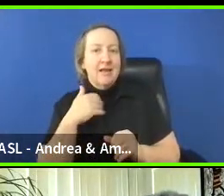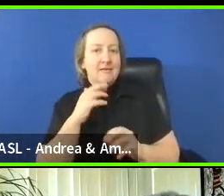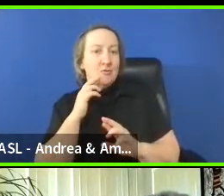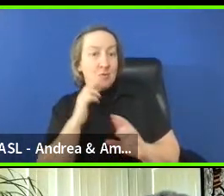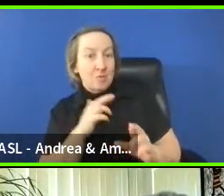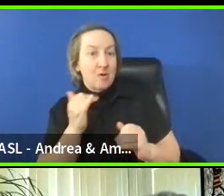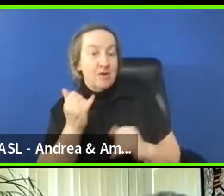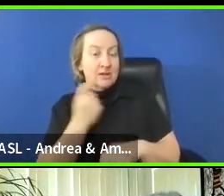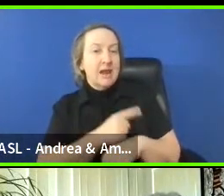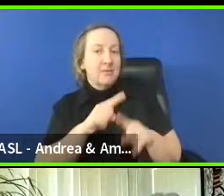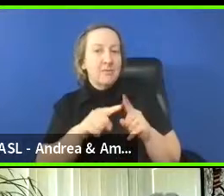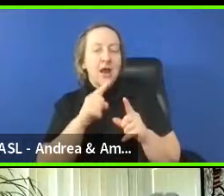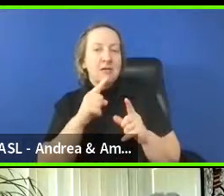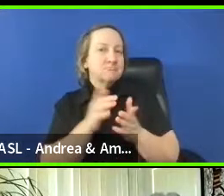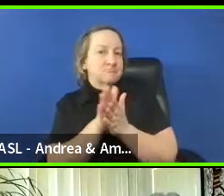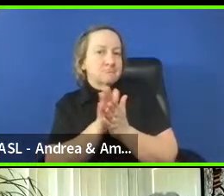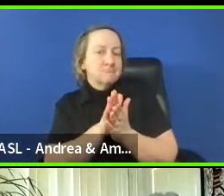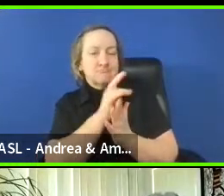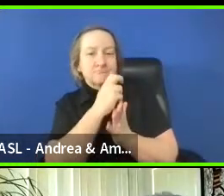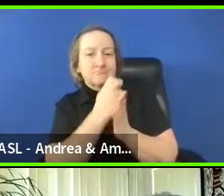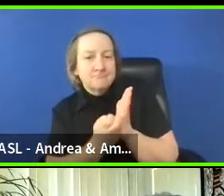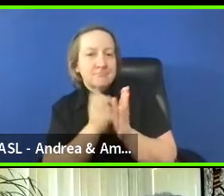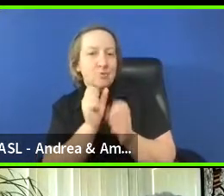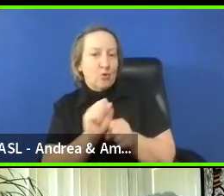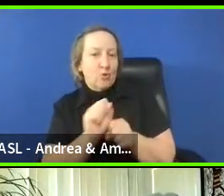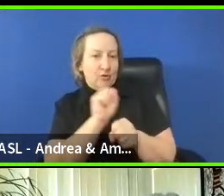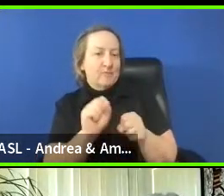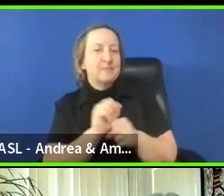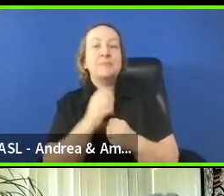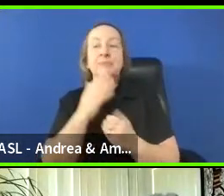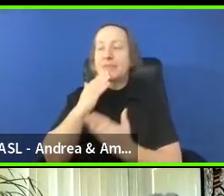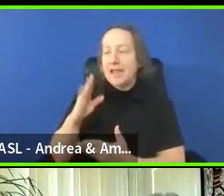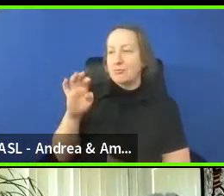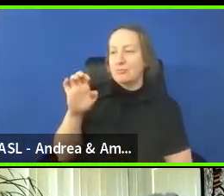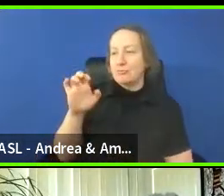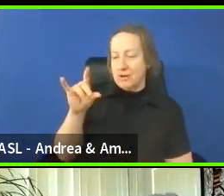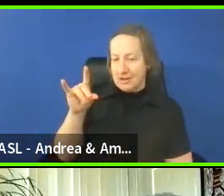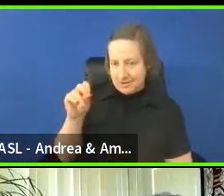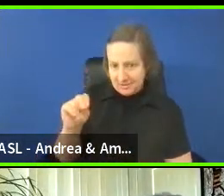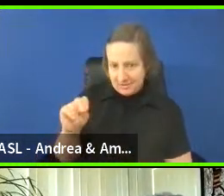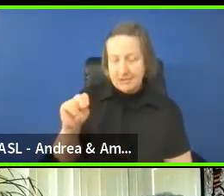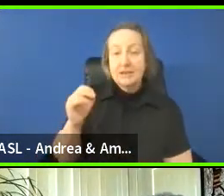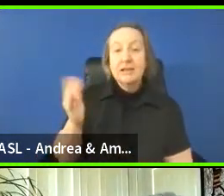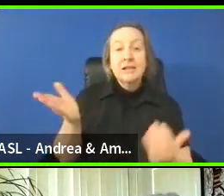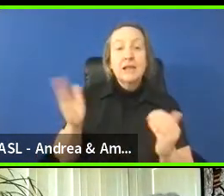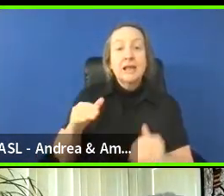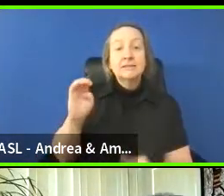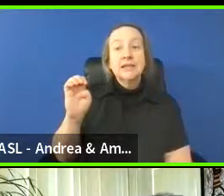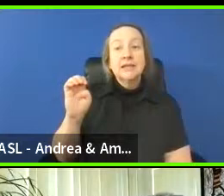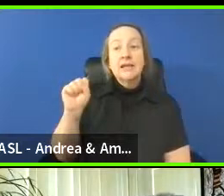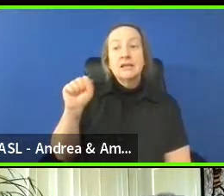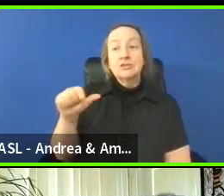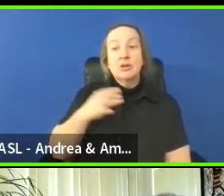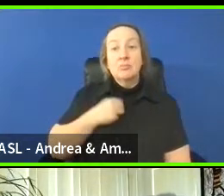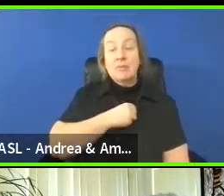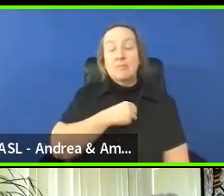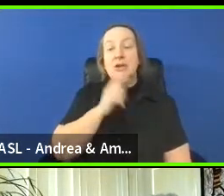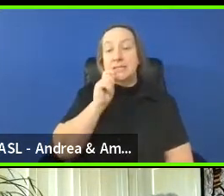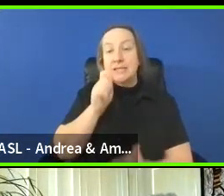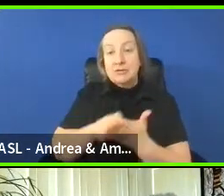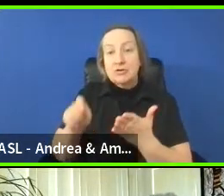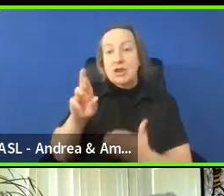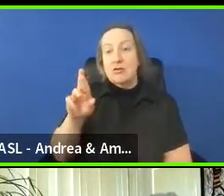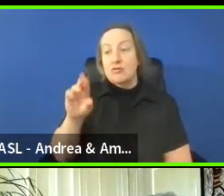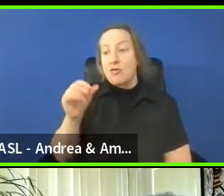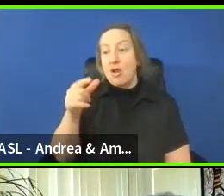So back to you, Millicent. Thanks so much, Brendan. Our next ESG member is Secretary Roger Millar,